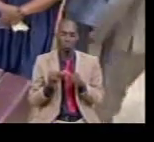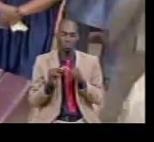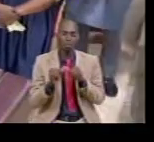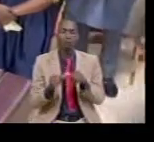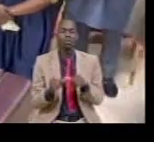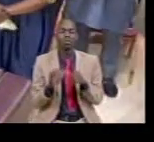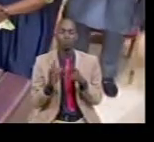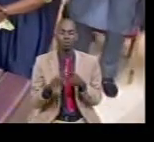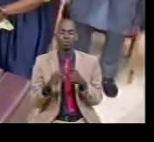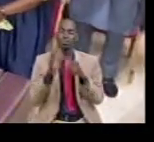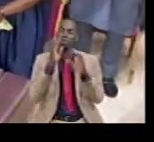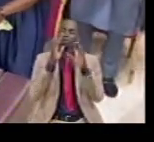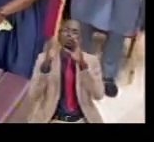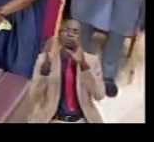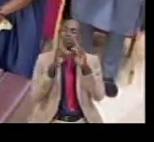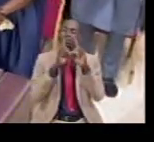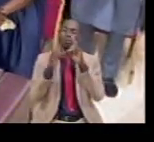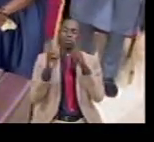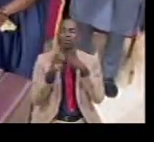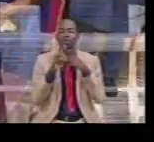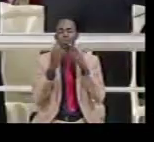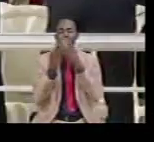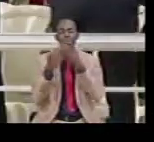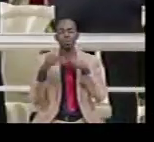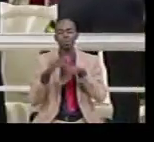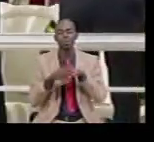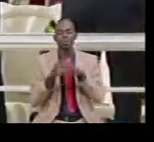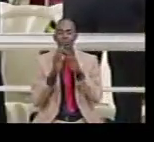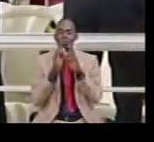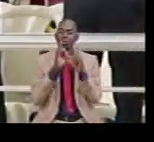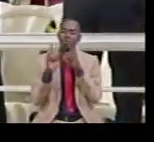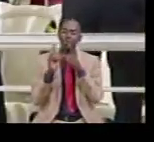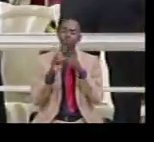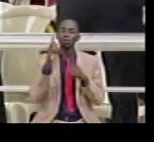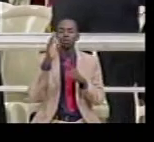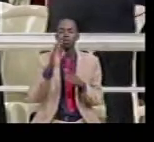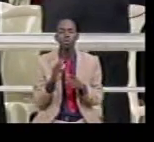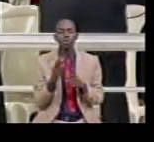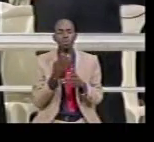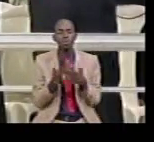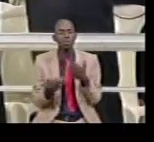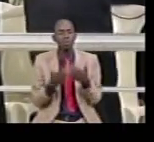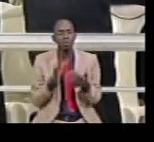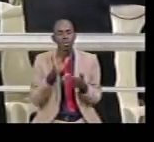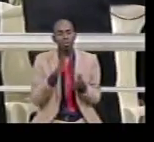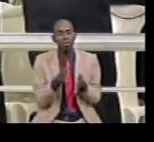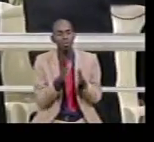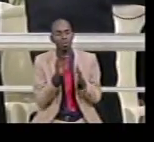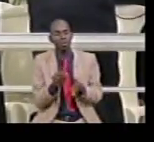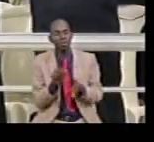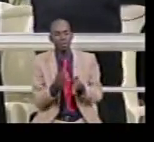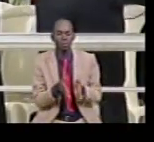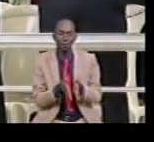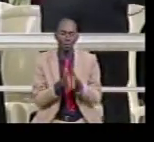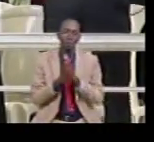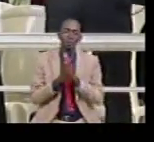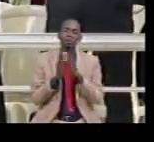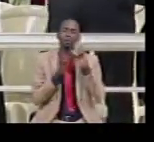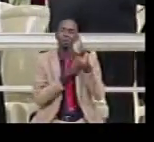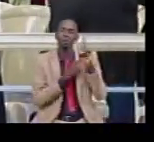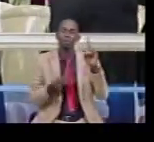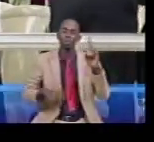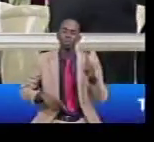heaven. Talk to God. Bring your requests before the Lord and pray